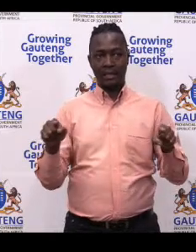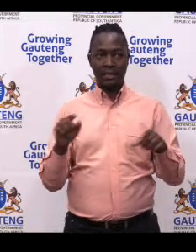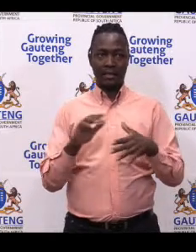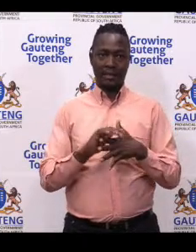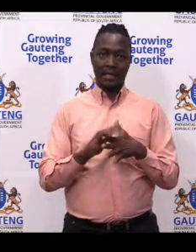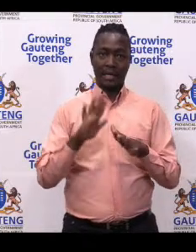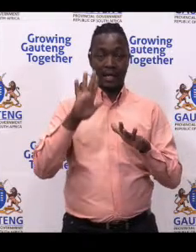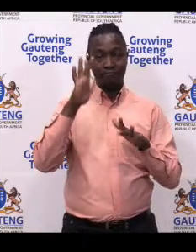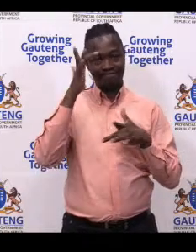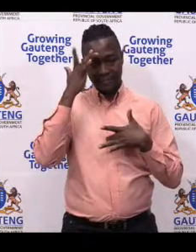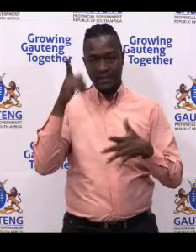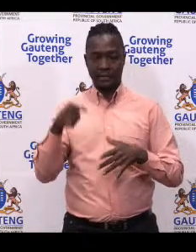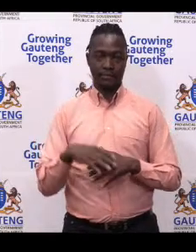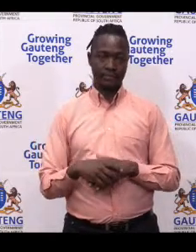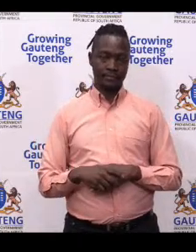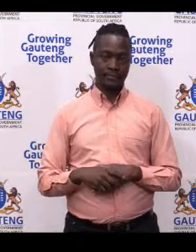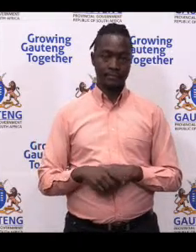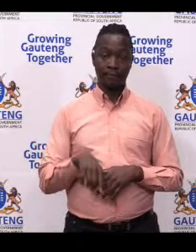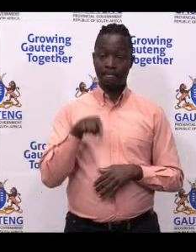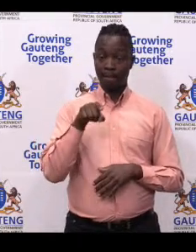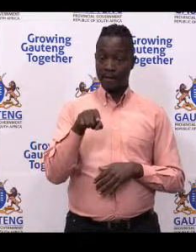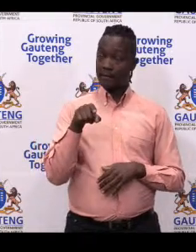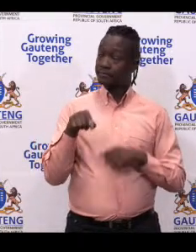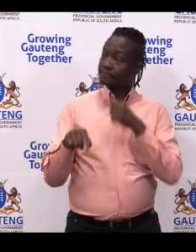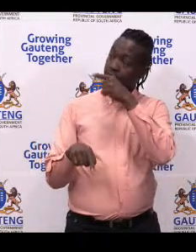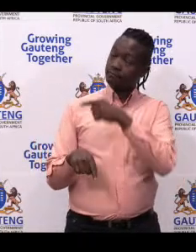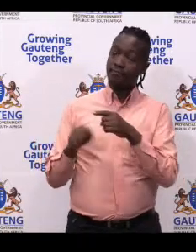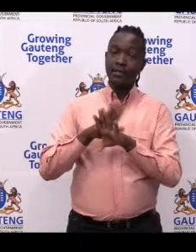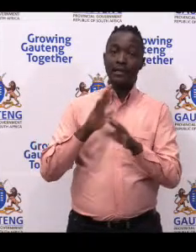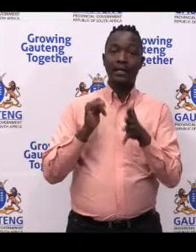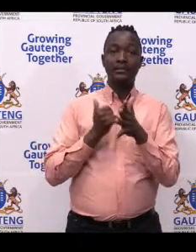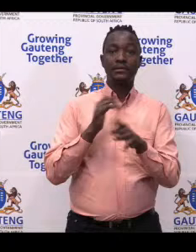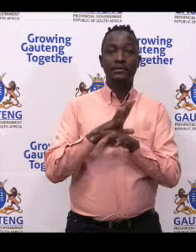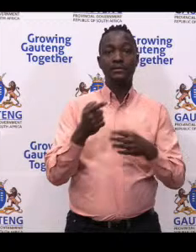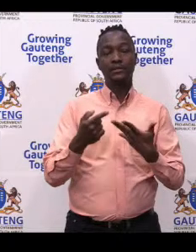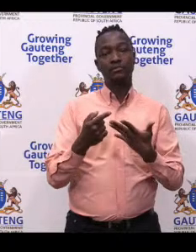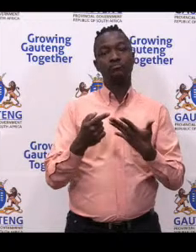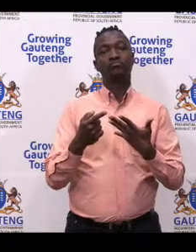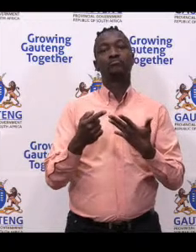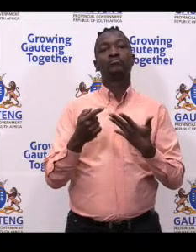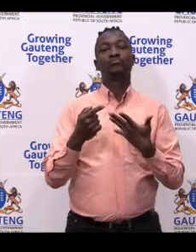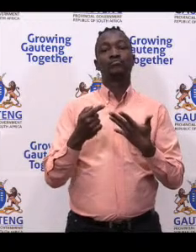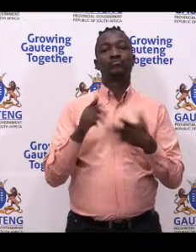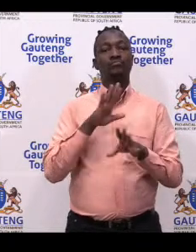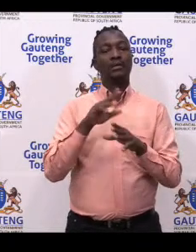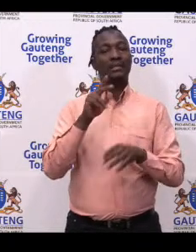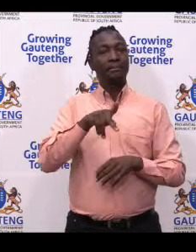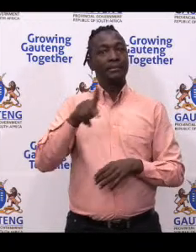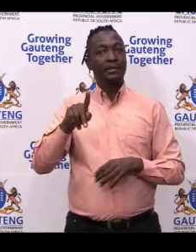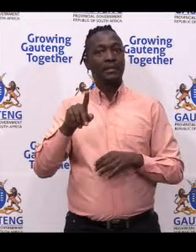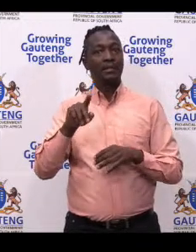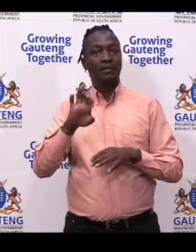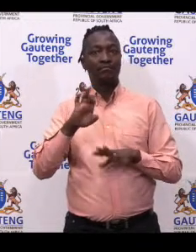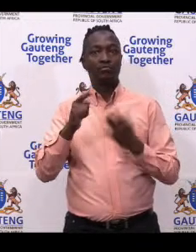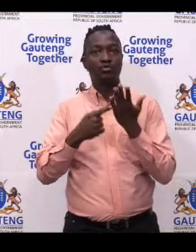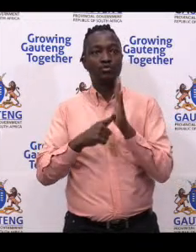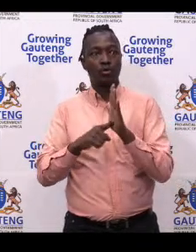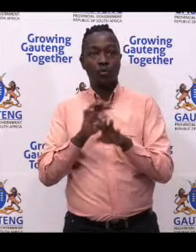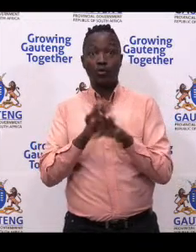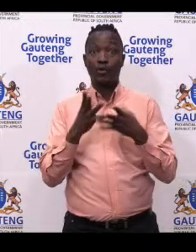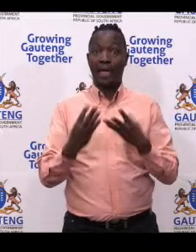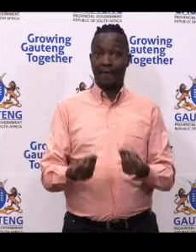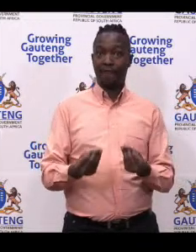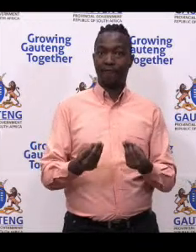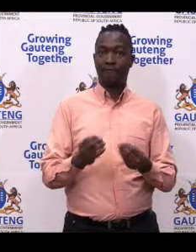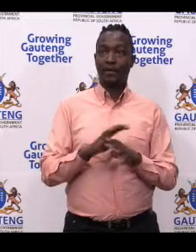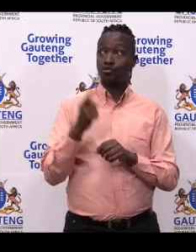disease. This is just the indication of the PPE on stock, and will indicate to you that this is what we have on stock. You will